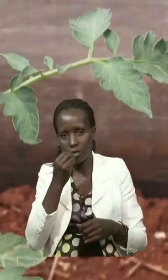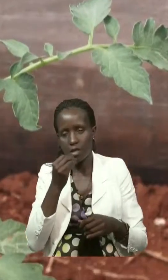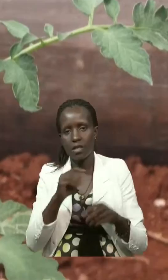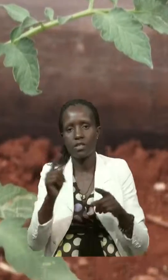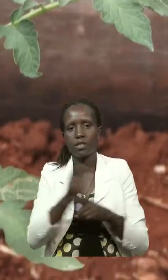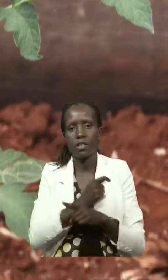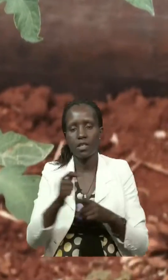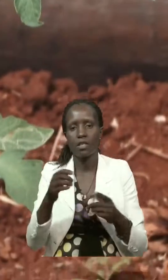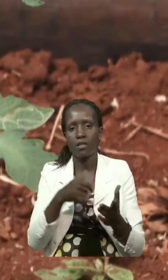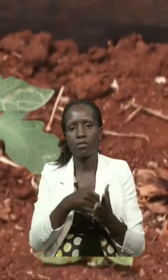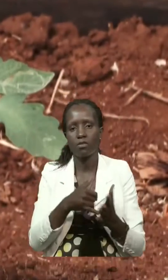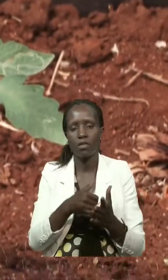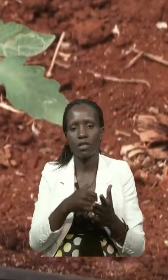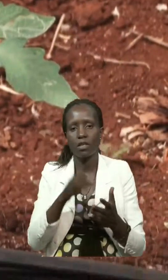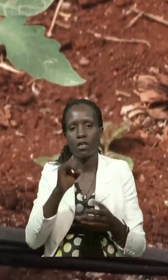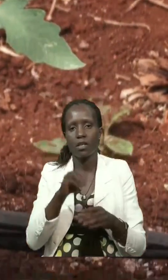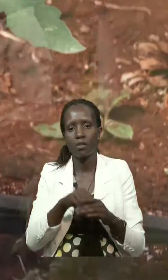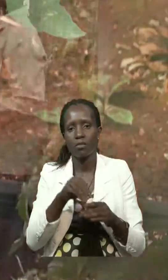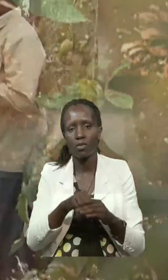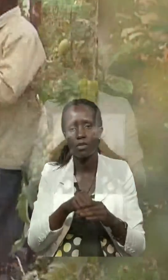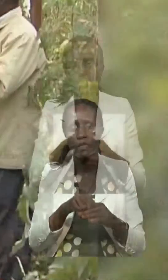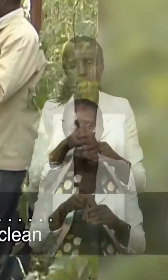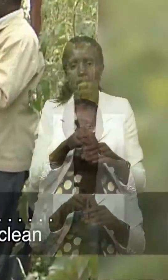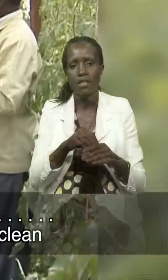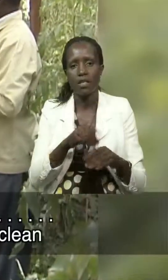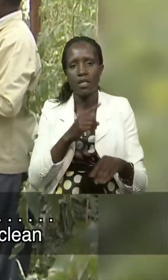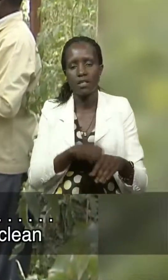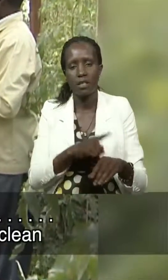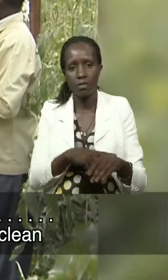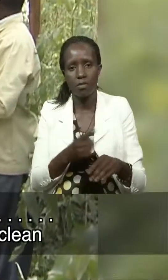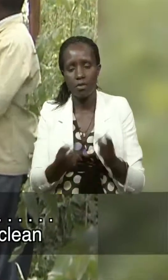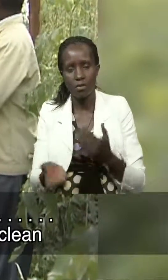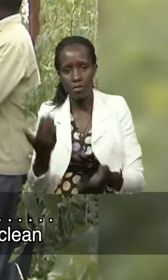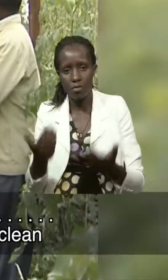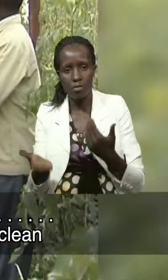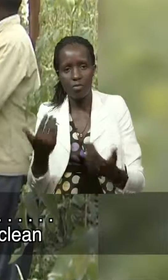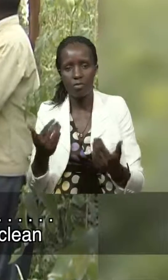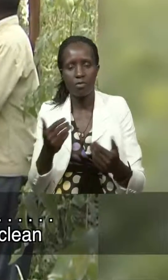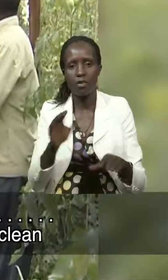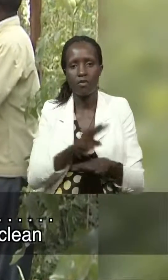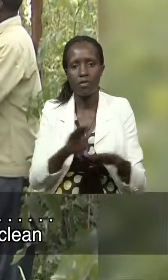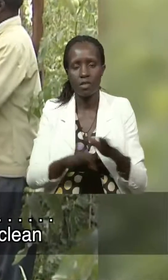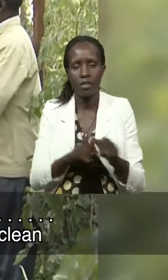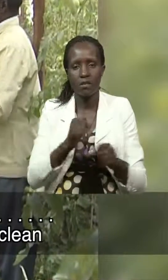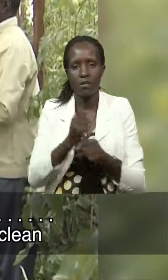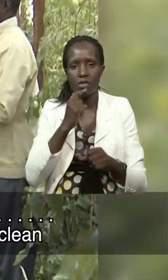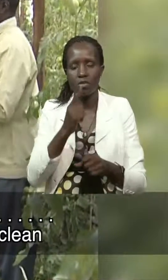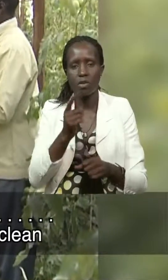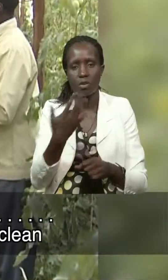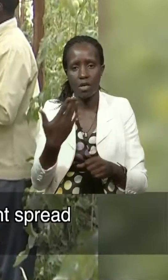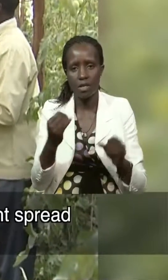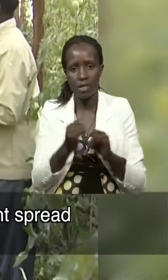and training, which includes the inputs. Wakati unatoa suckers, ni vyema kuhakikisha ya kuwa mkono yako